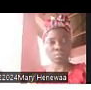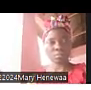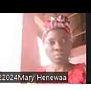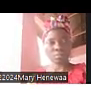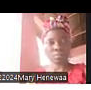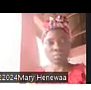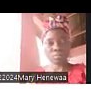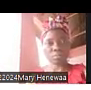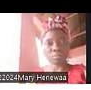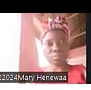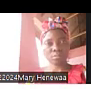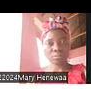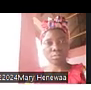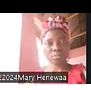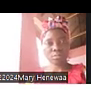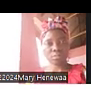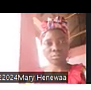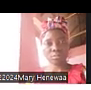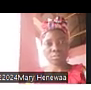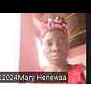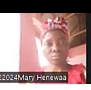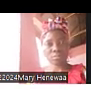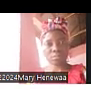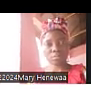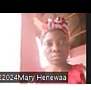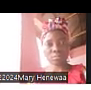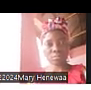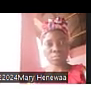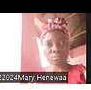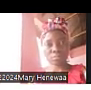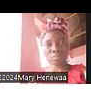Okay, Dinah, this is your first time.